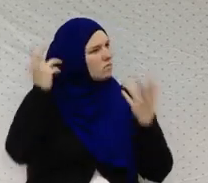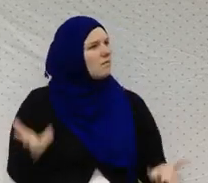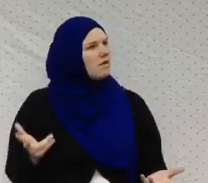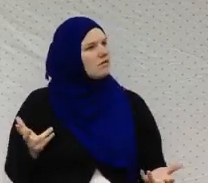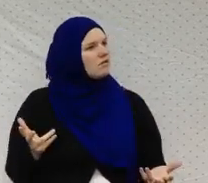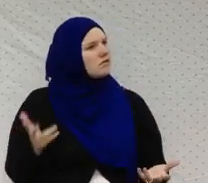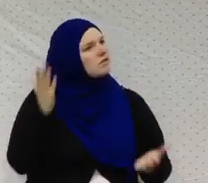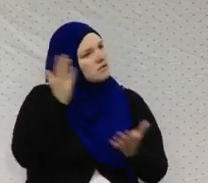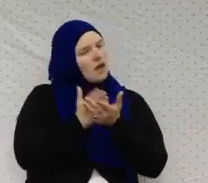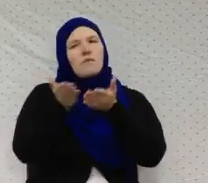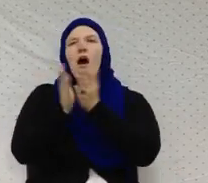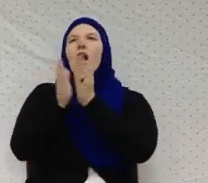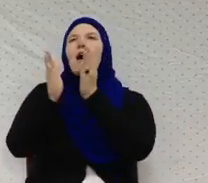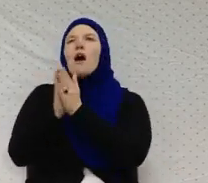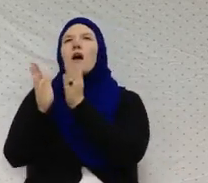been delivered.